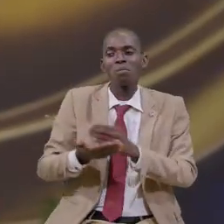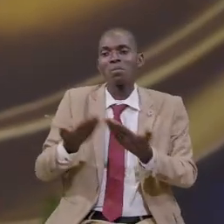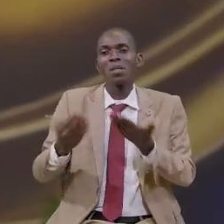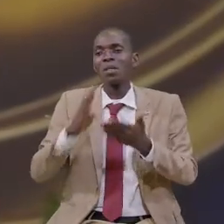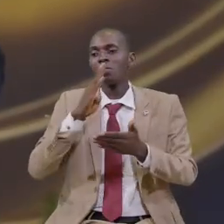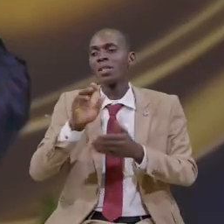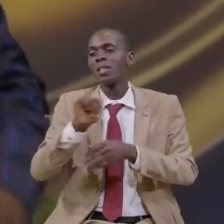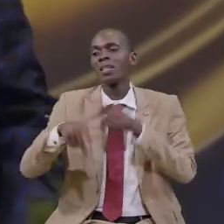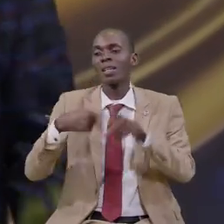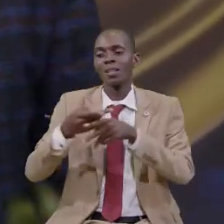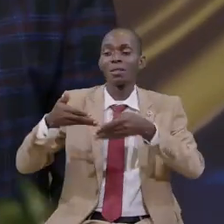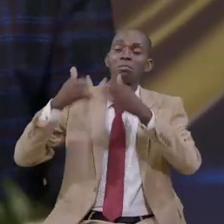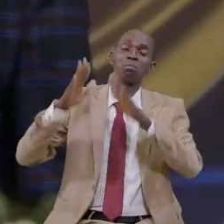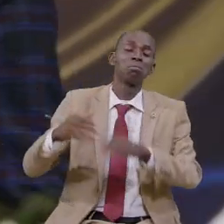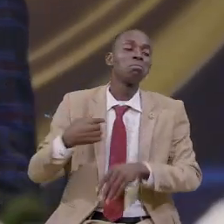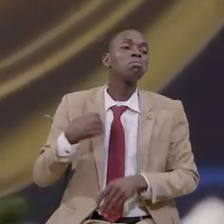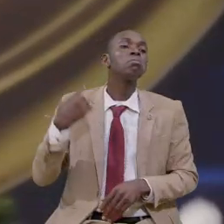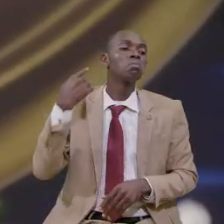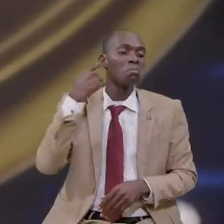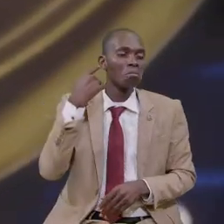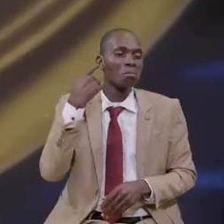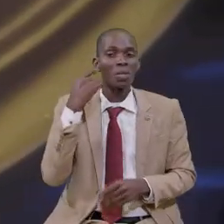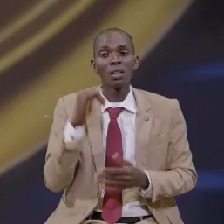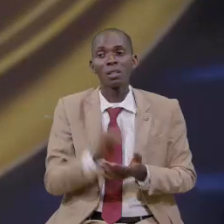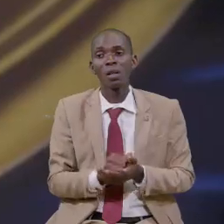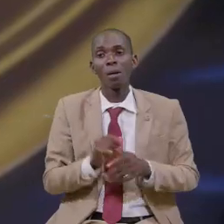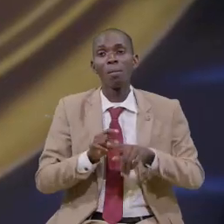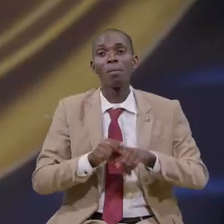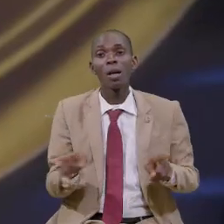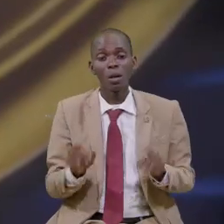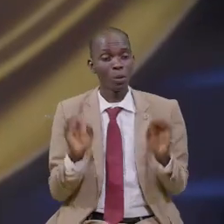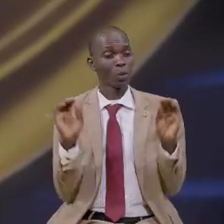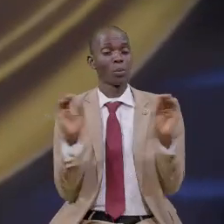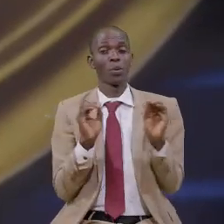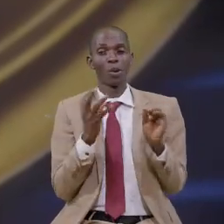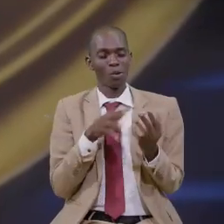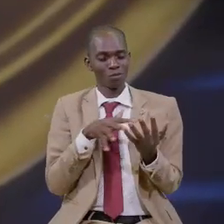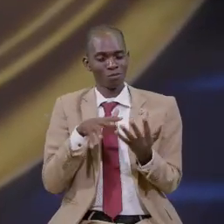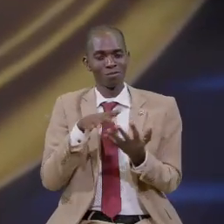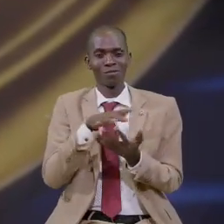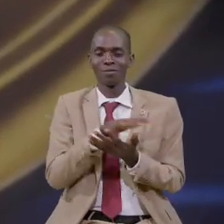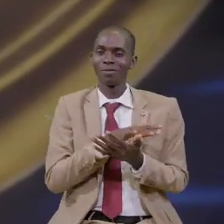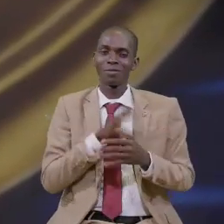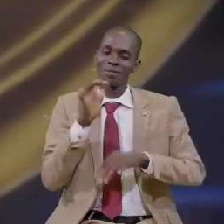hear. But none of these things move me. Give me a good